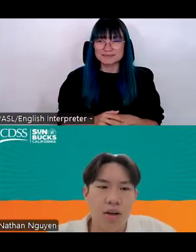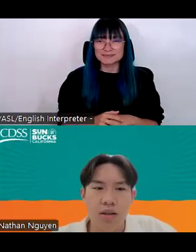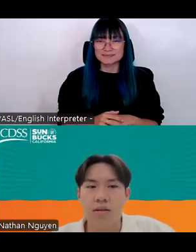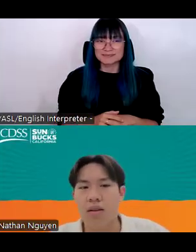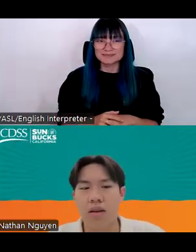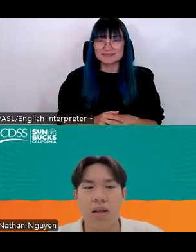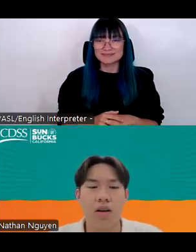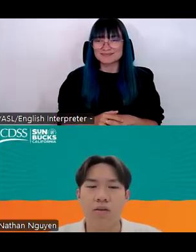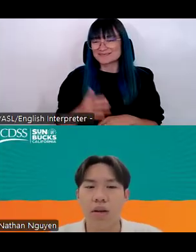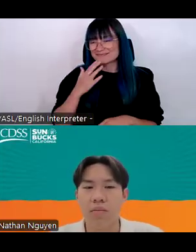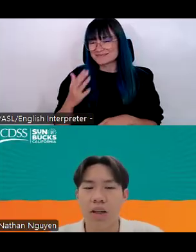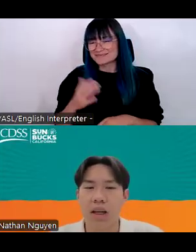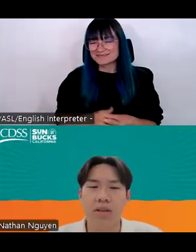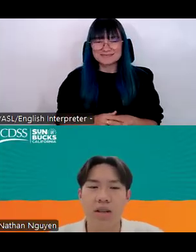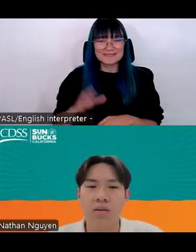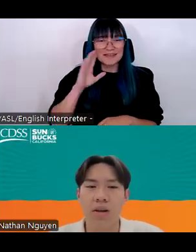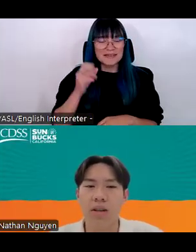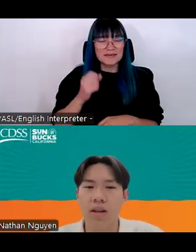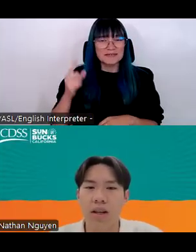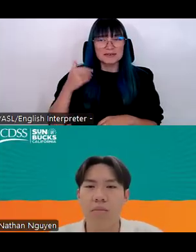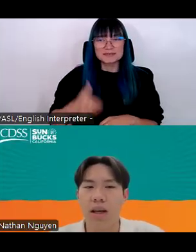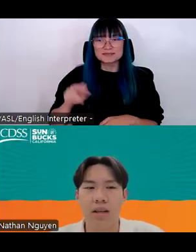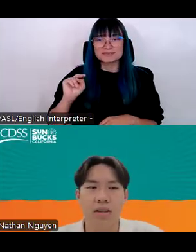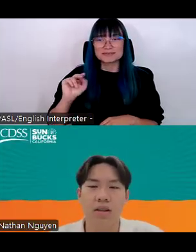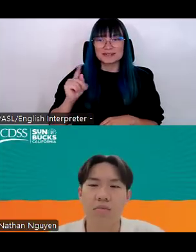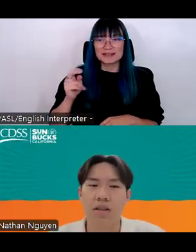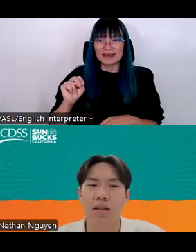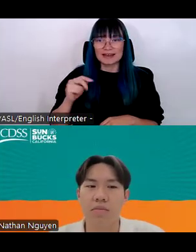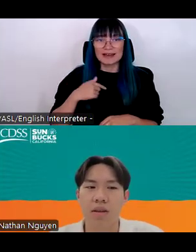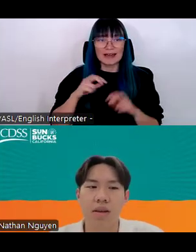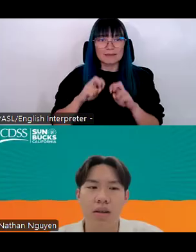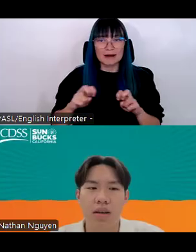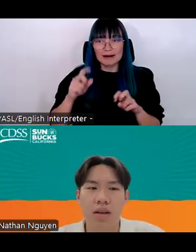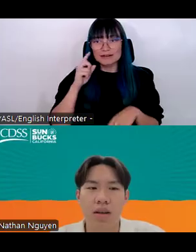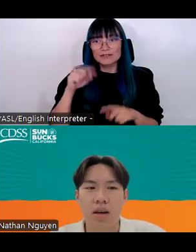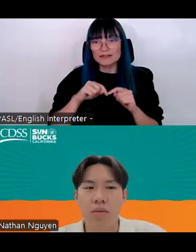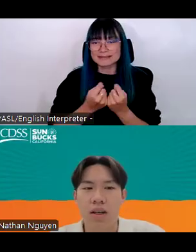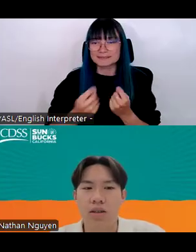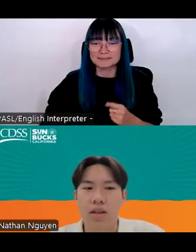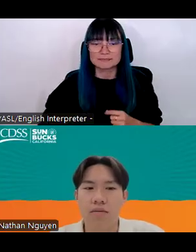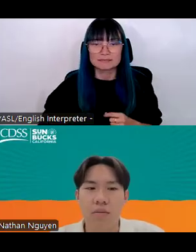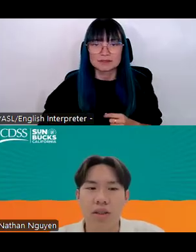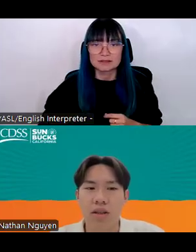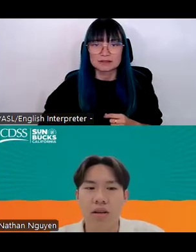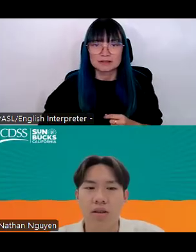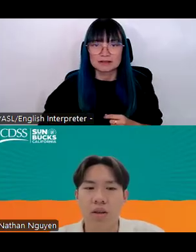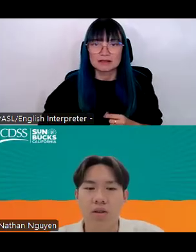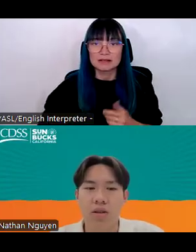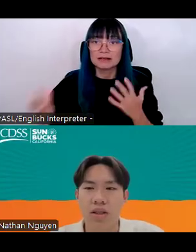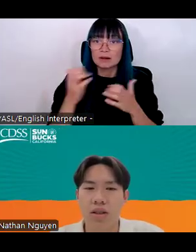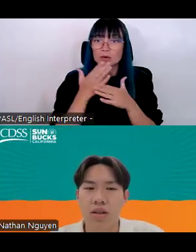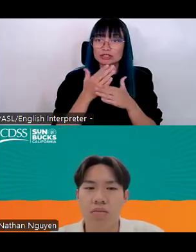Thank you, Bernardo. Hello, everyone. My name is Nathan Nguyen, and I'm an analyst on the Sunbucks team. Now, we'd like to share information on